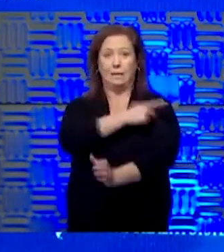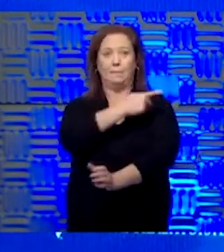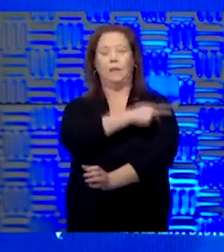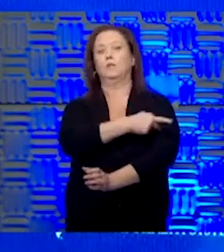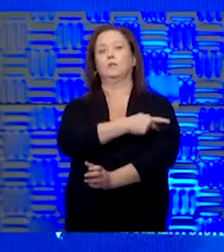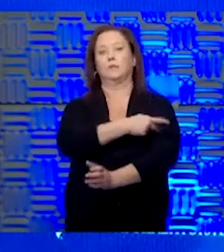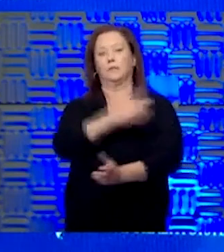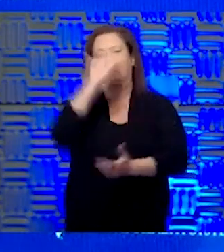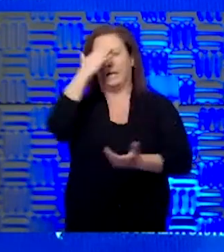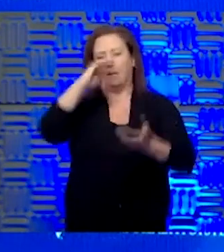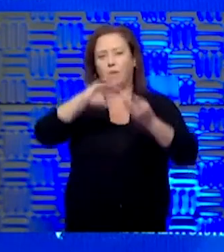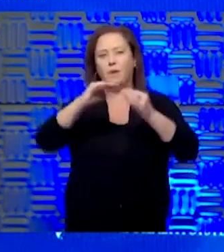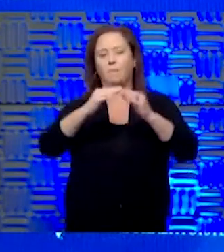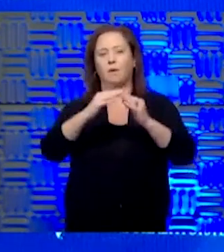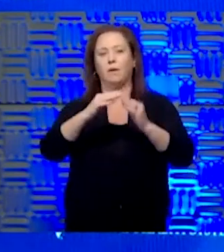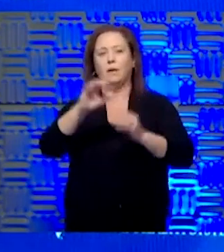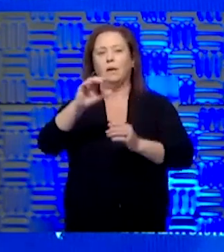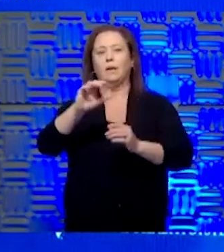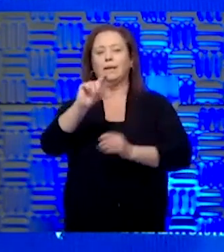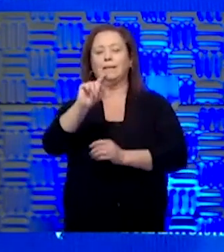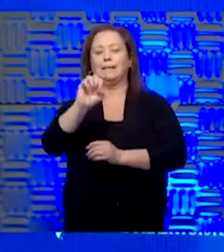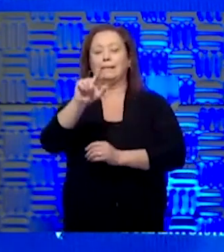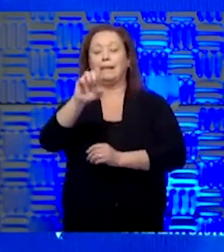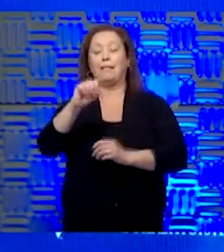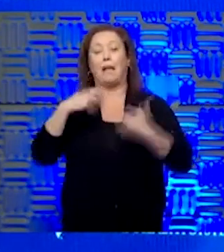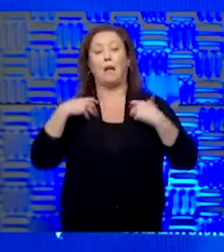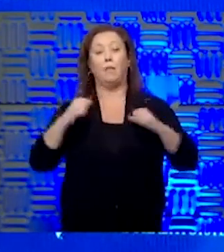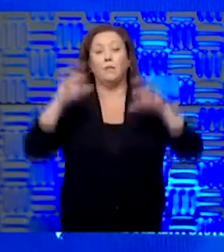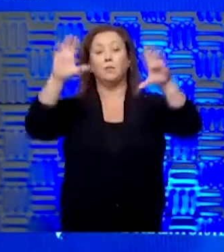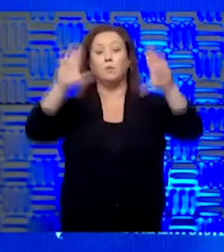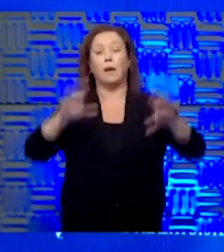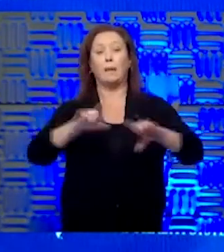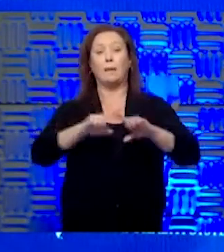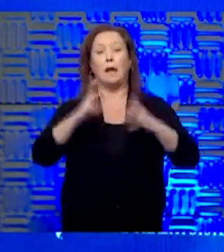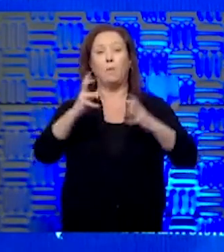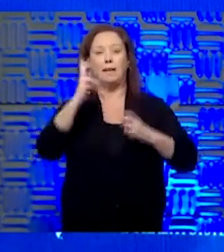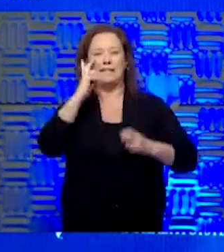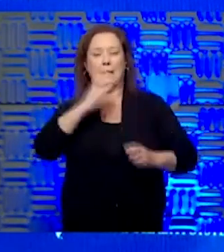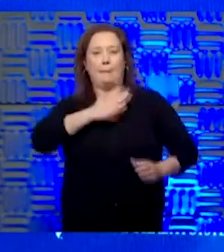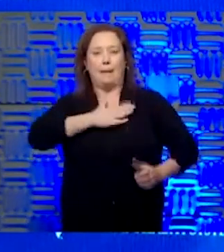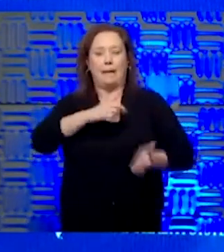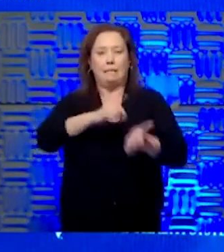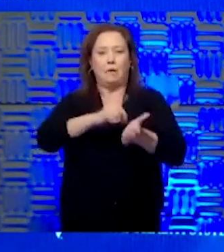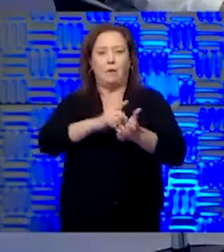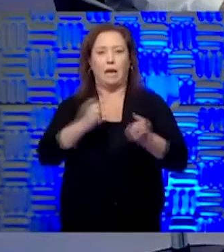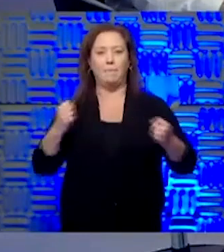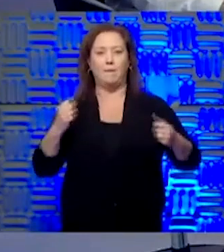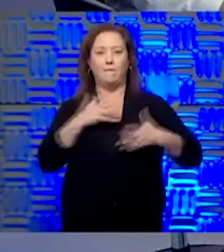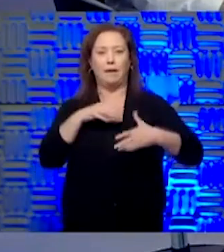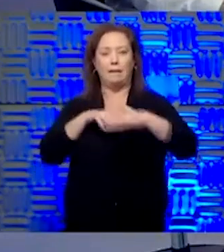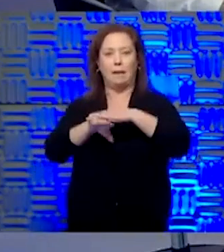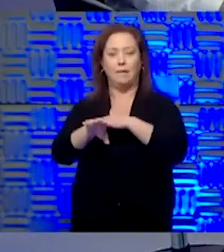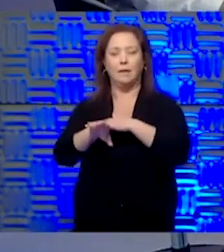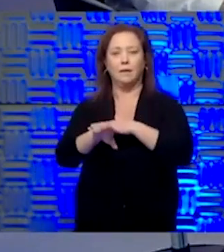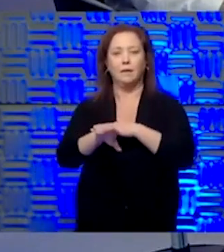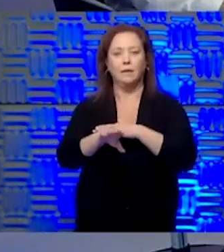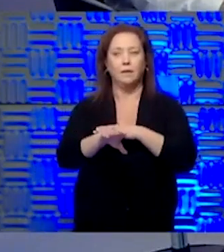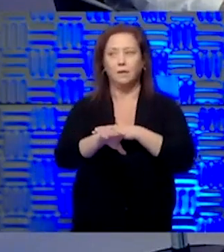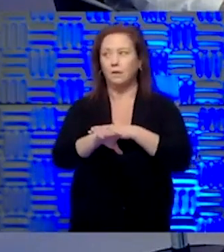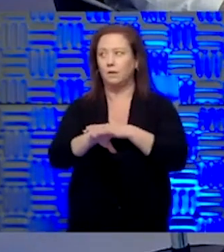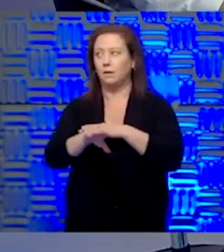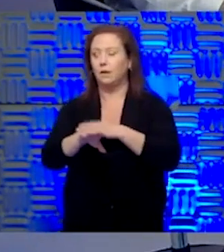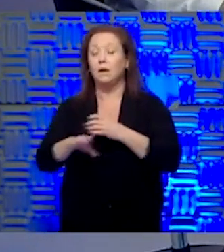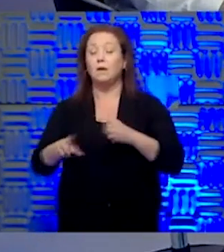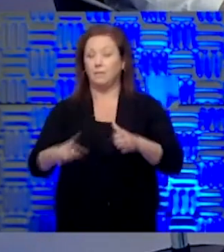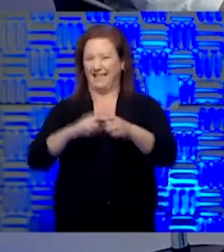that number, but they're like, telehealth is great, but I need to see my doctor. I'm afraid to come in. Yeah. Well, first and foremost,